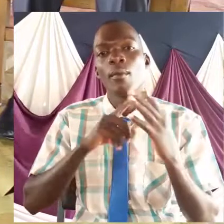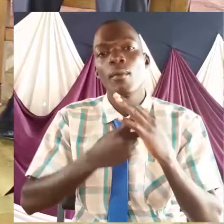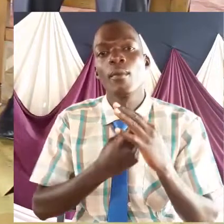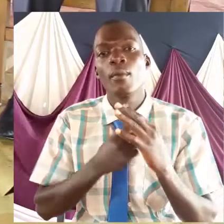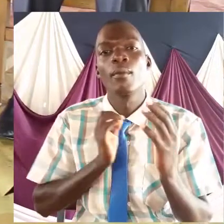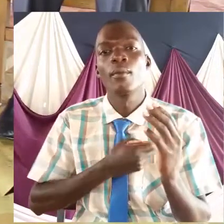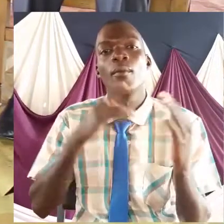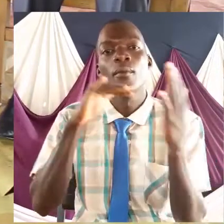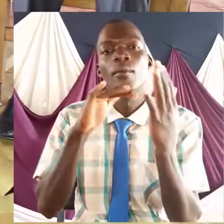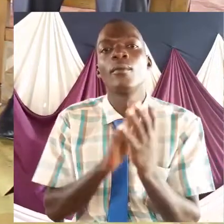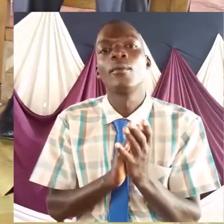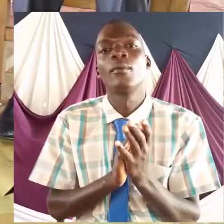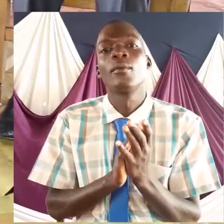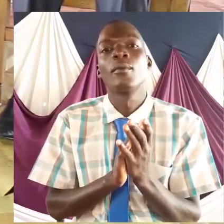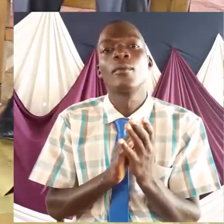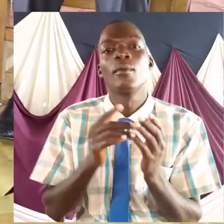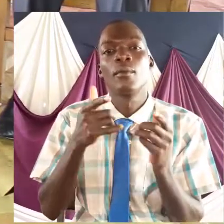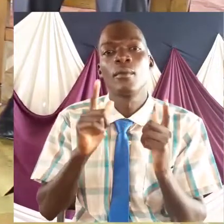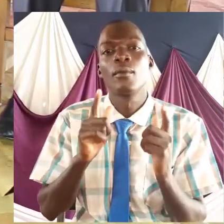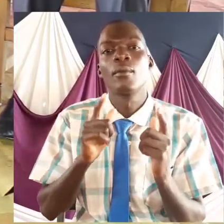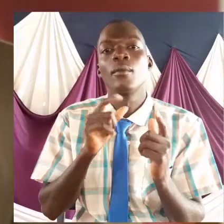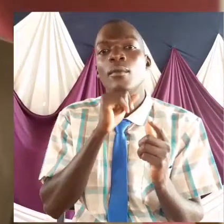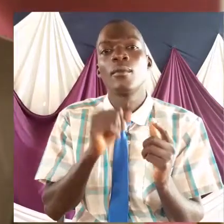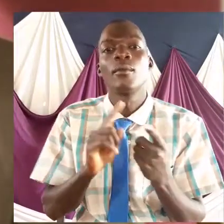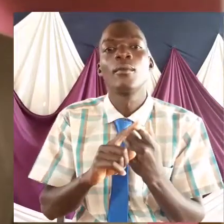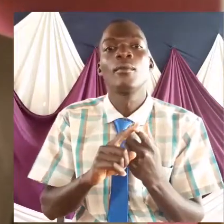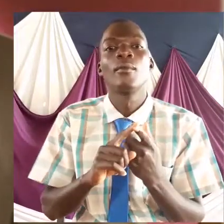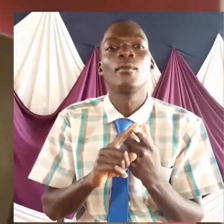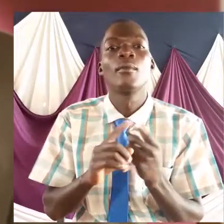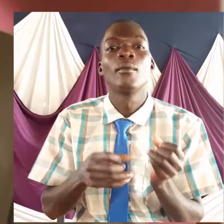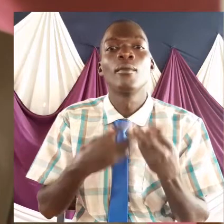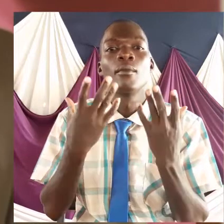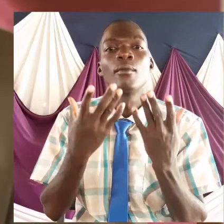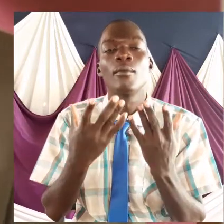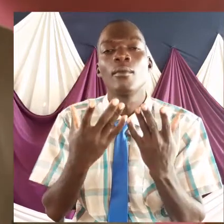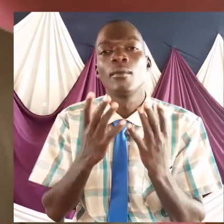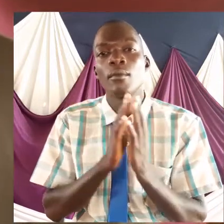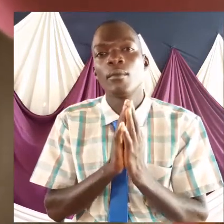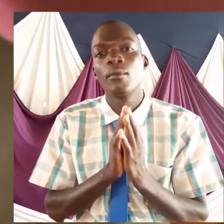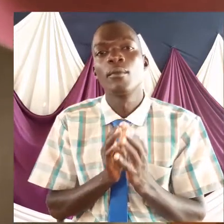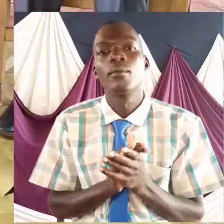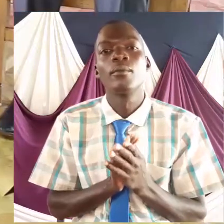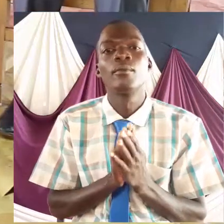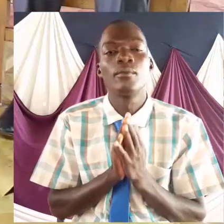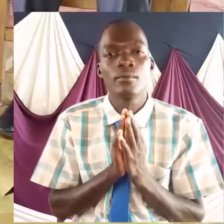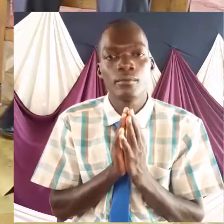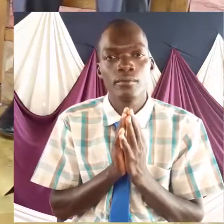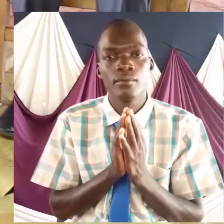study, I'll ask our elder to offer an opening prayer.